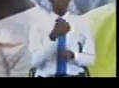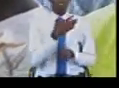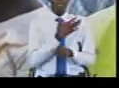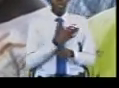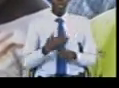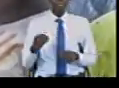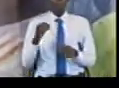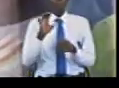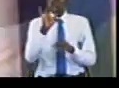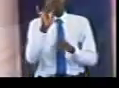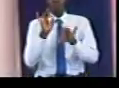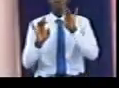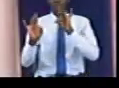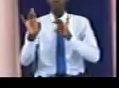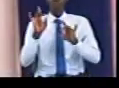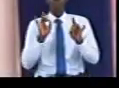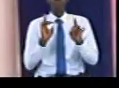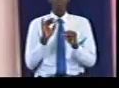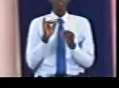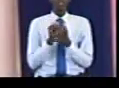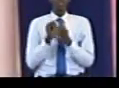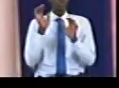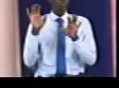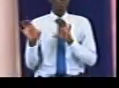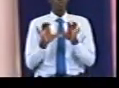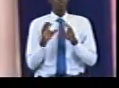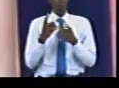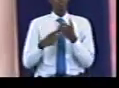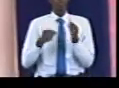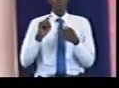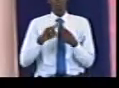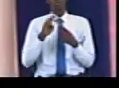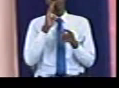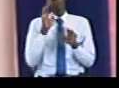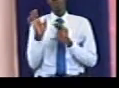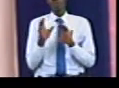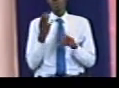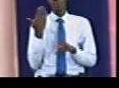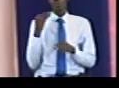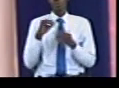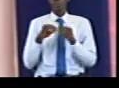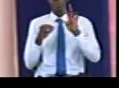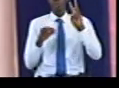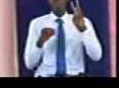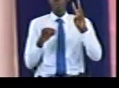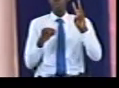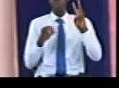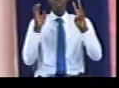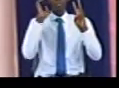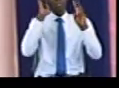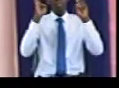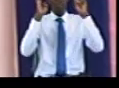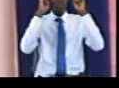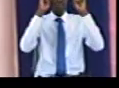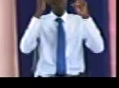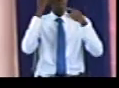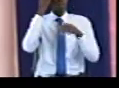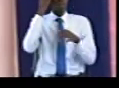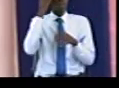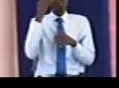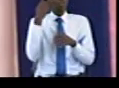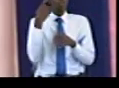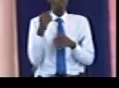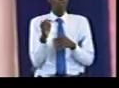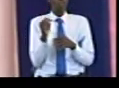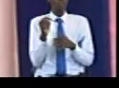they will do what ought to be done. He knew when, number six, the word would have